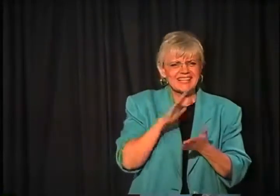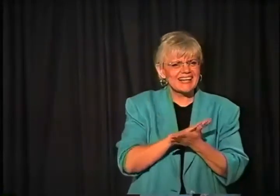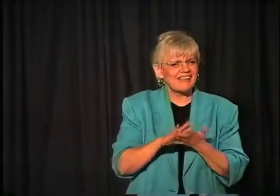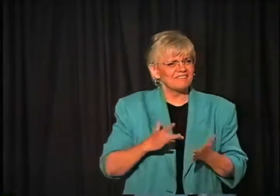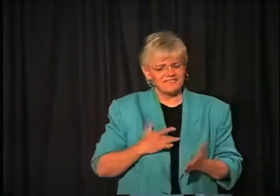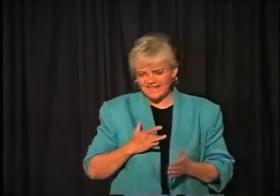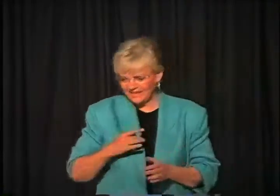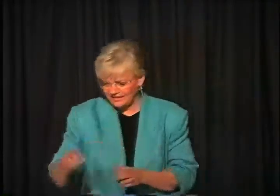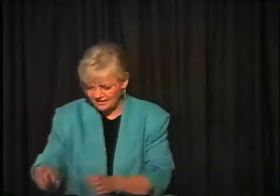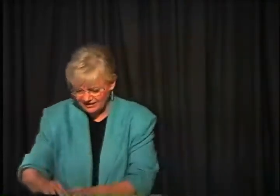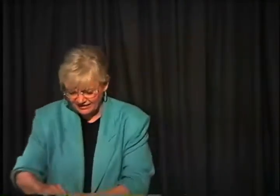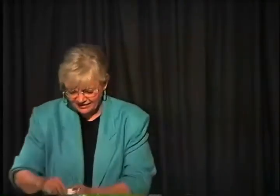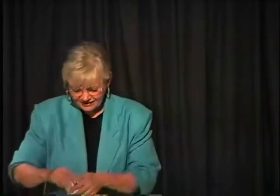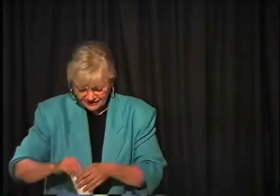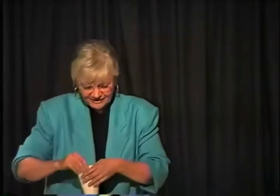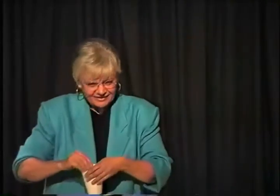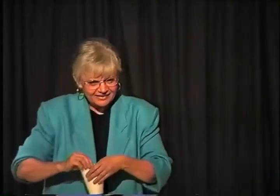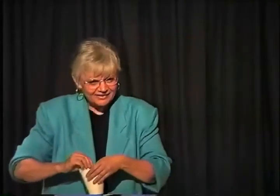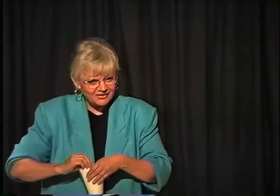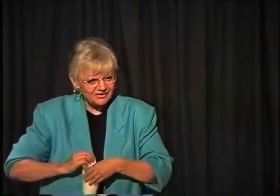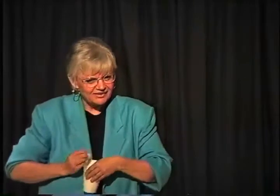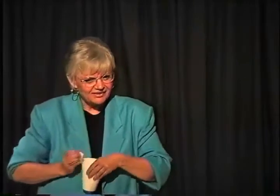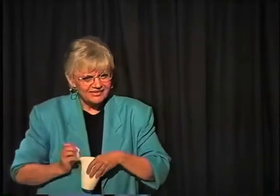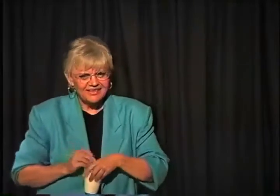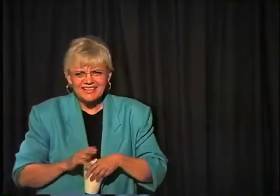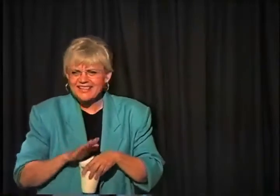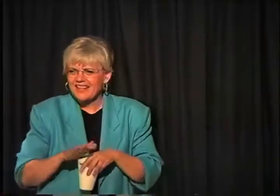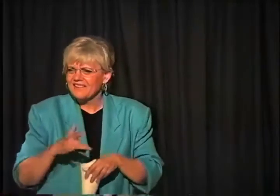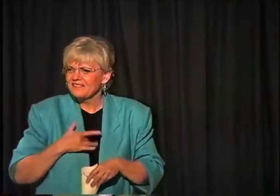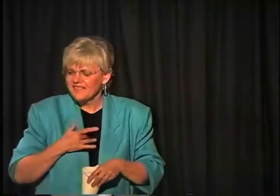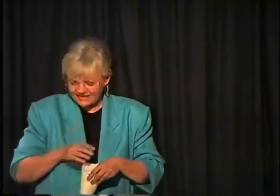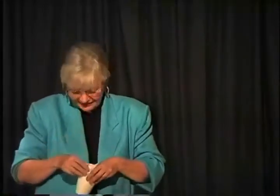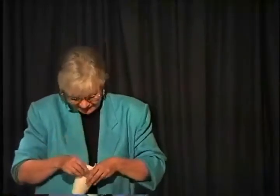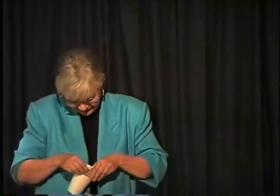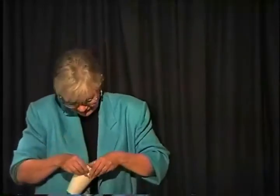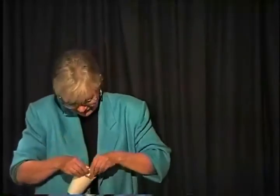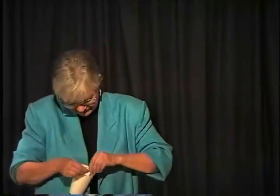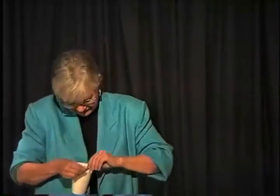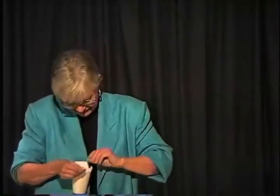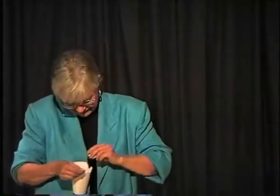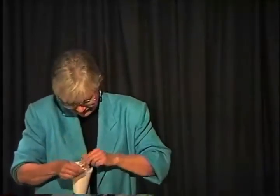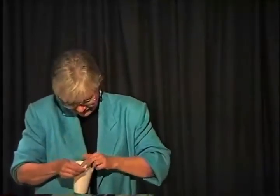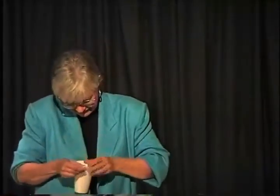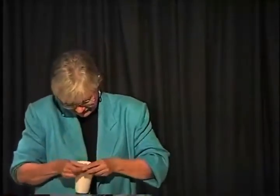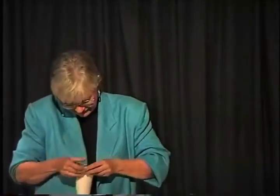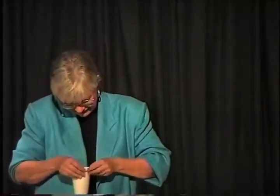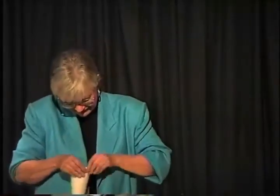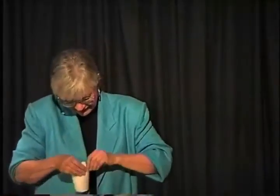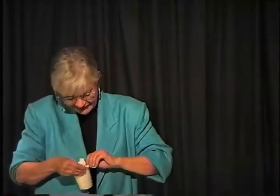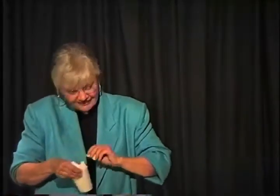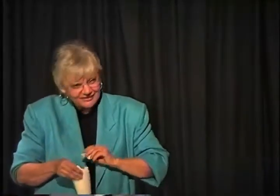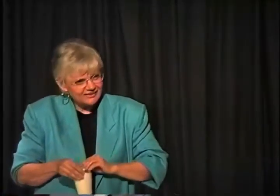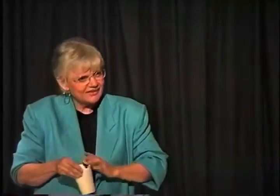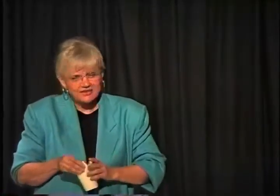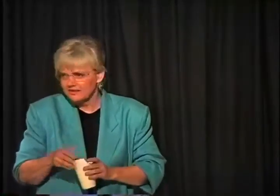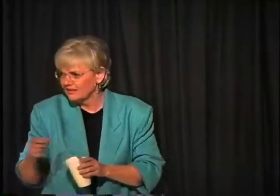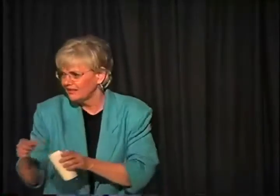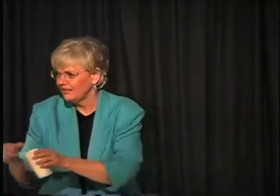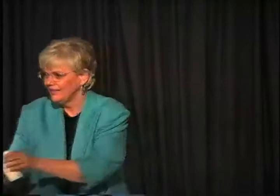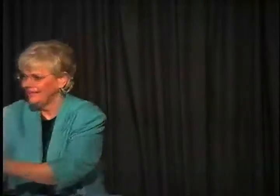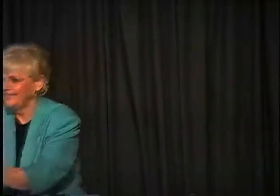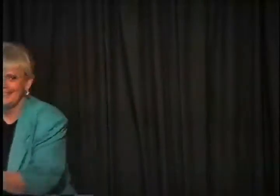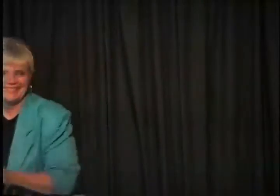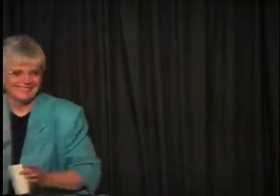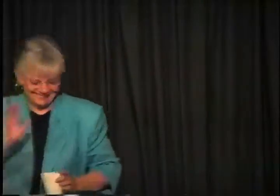the table, particularly the interpreter. Very pained expressions. Now, you know, I thought that it would be very quiet. I